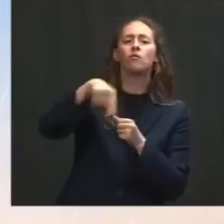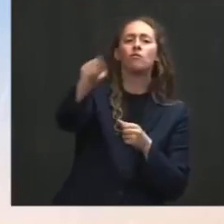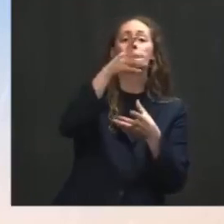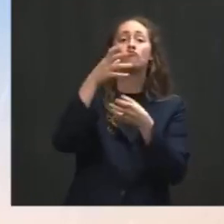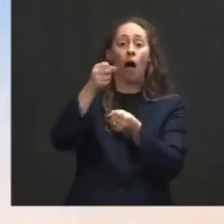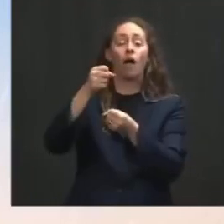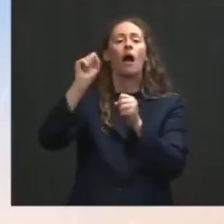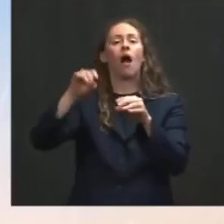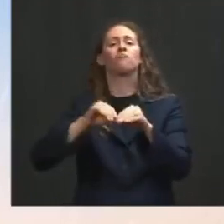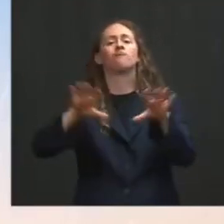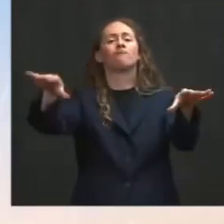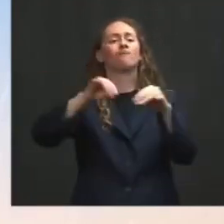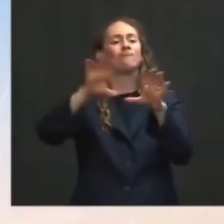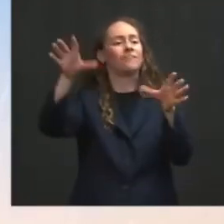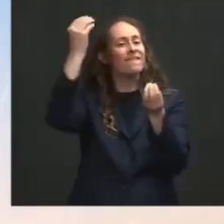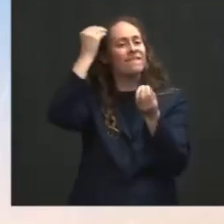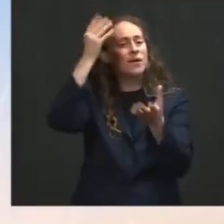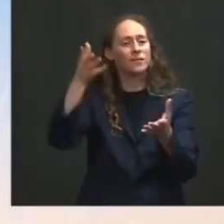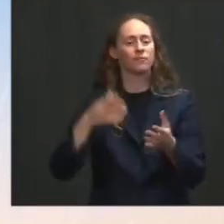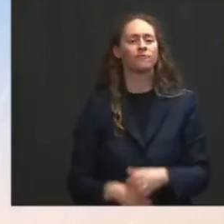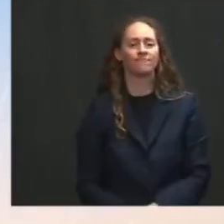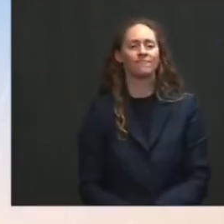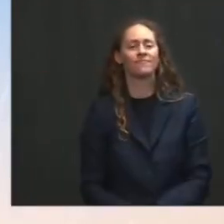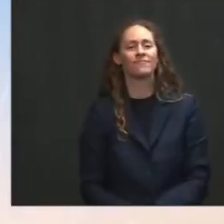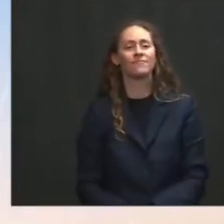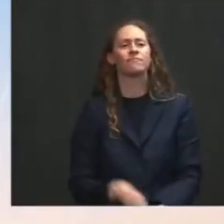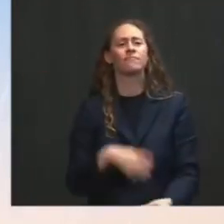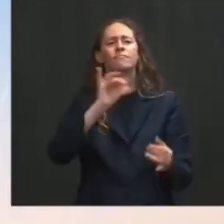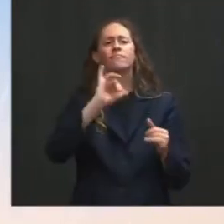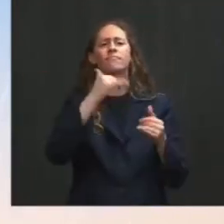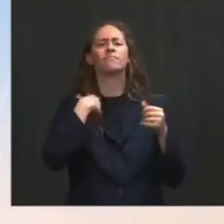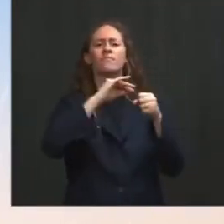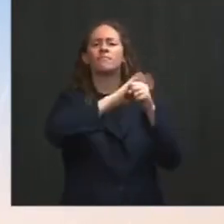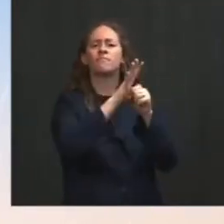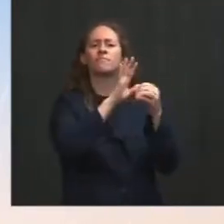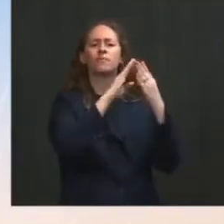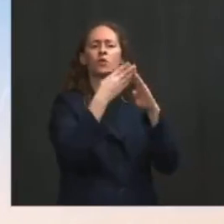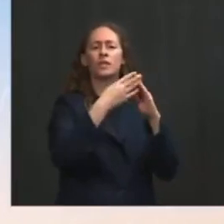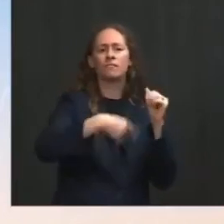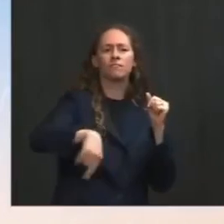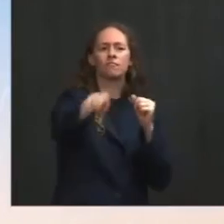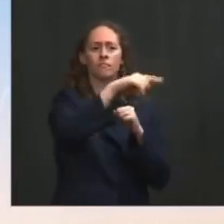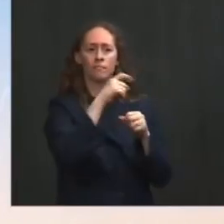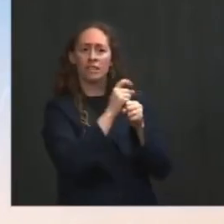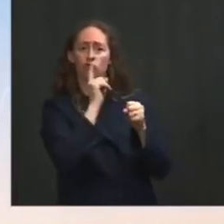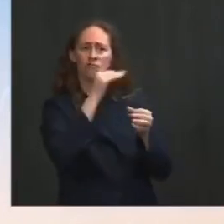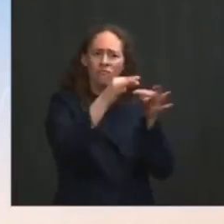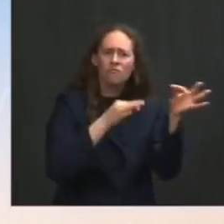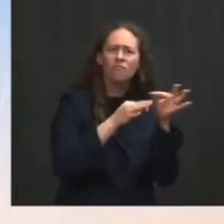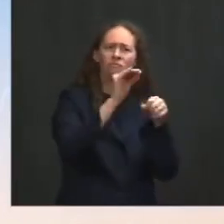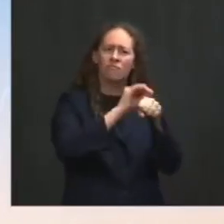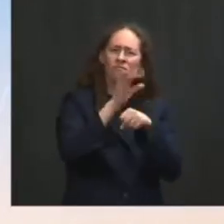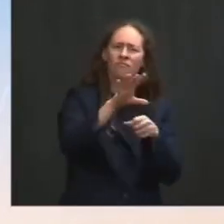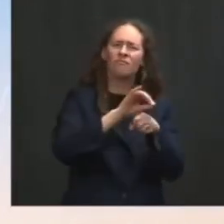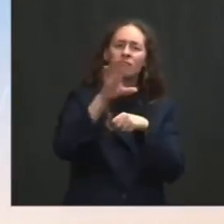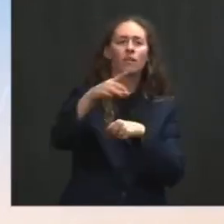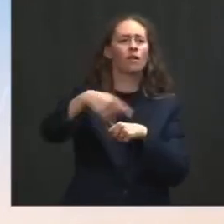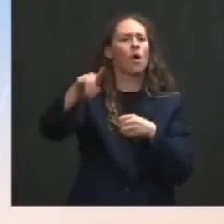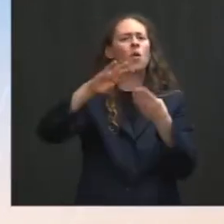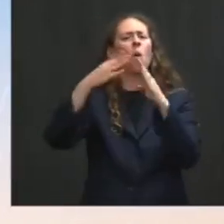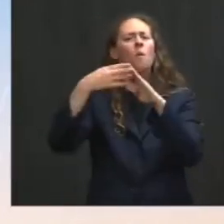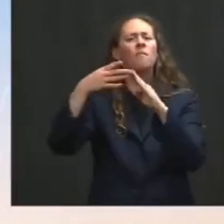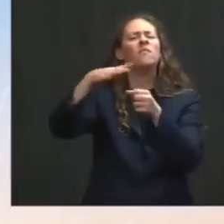created the COVID Community Corps to get factual information into the hands of local messengers. And we're also investing, as